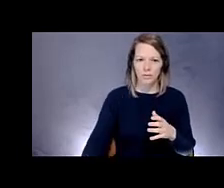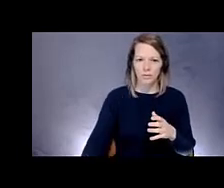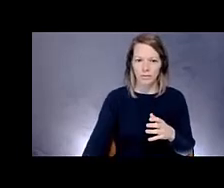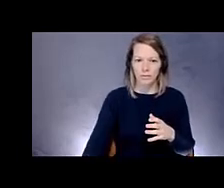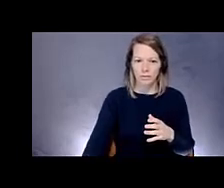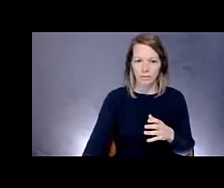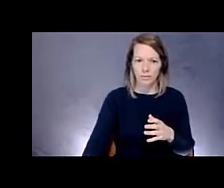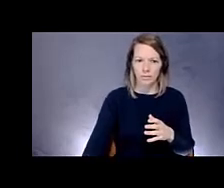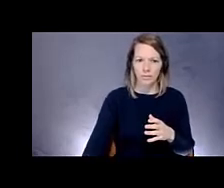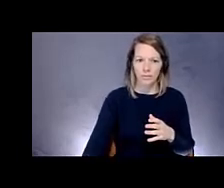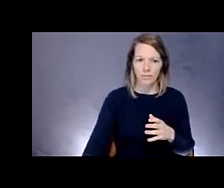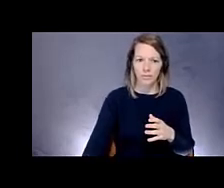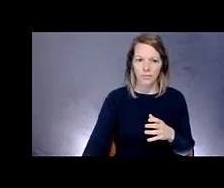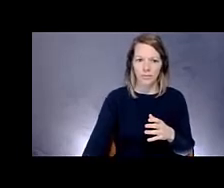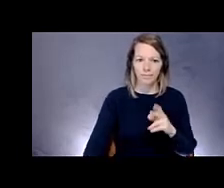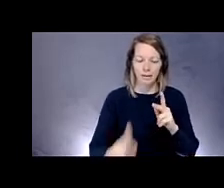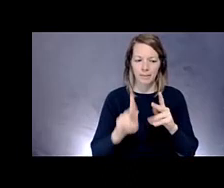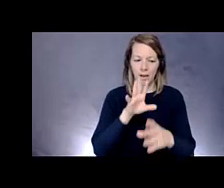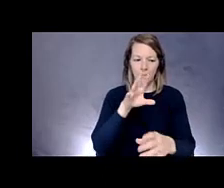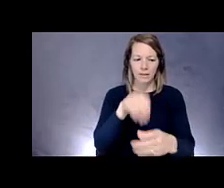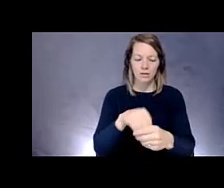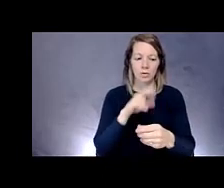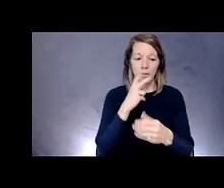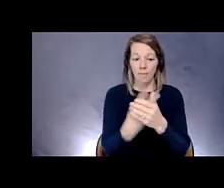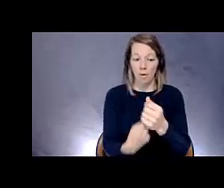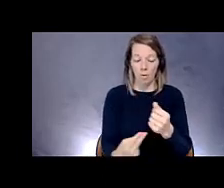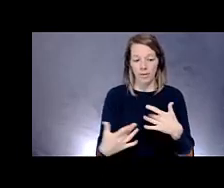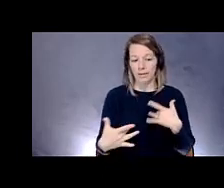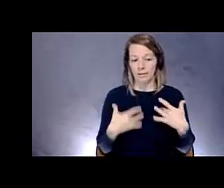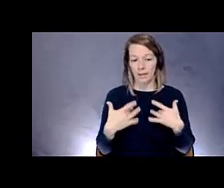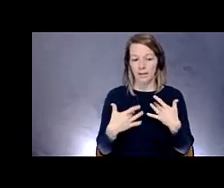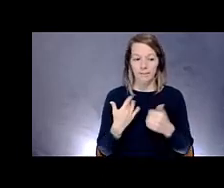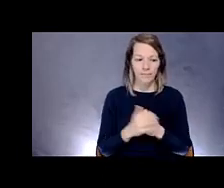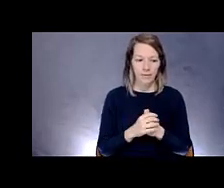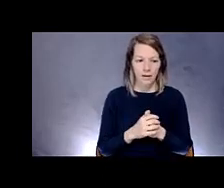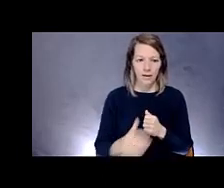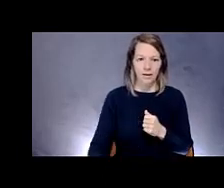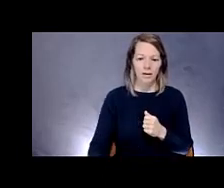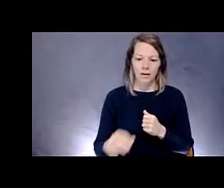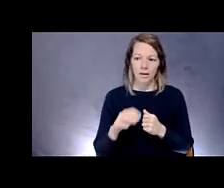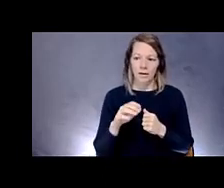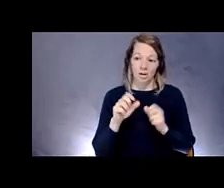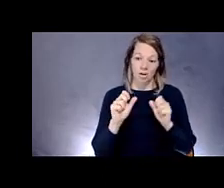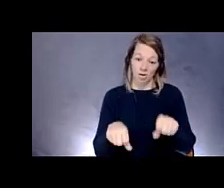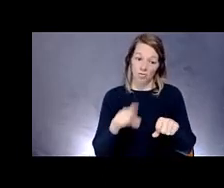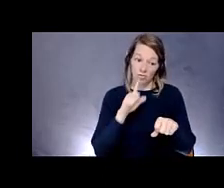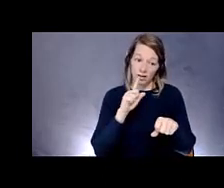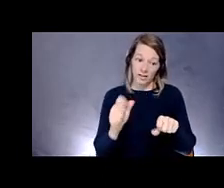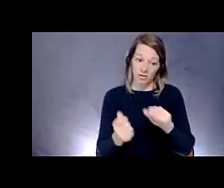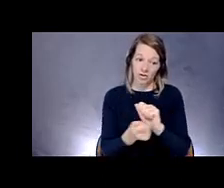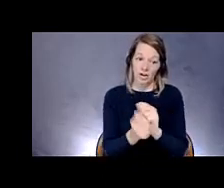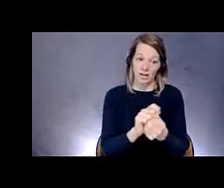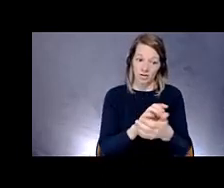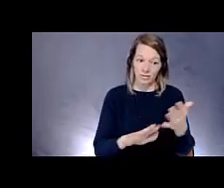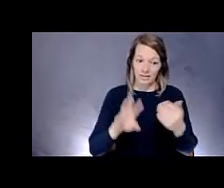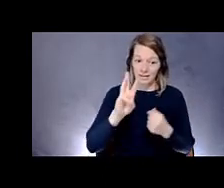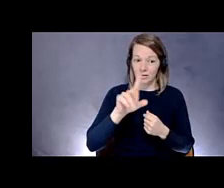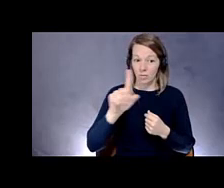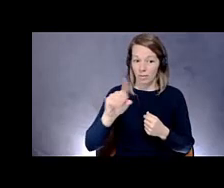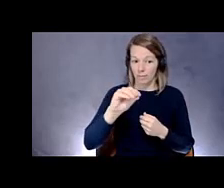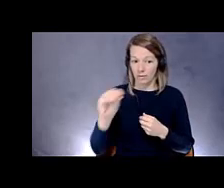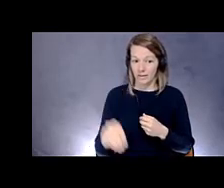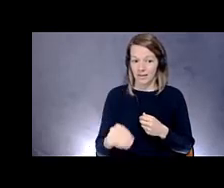opting in. So both of those are very exciting. Importation is could really be a game changer, bringing 61%